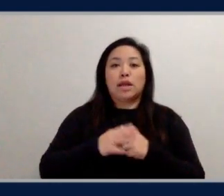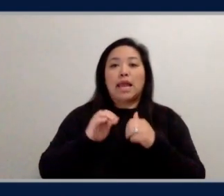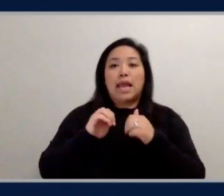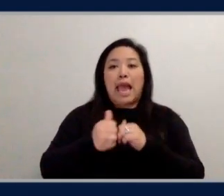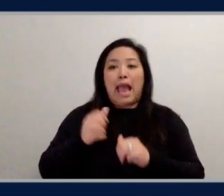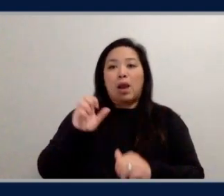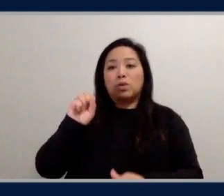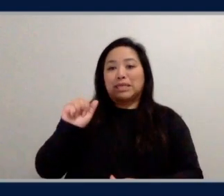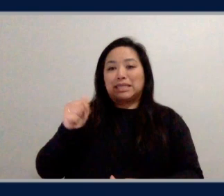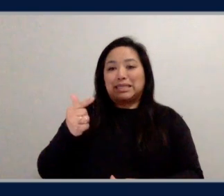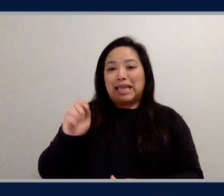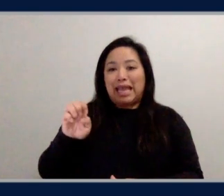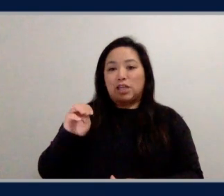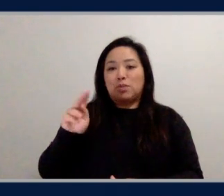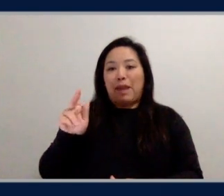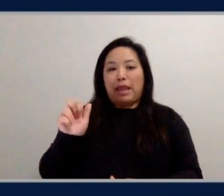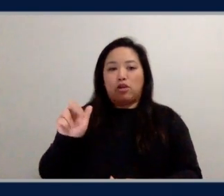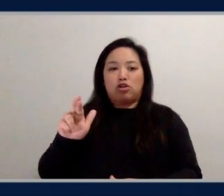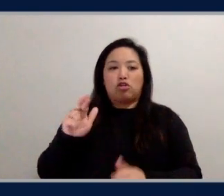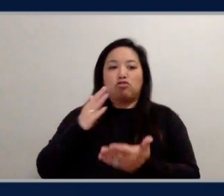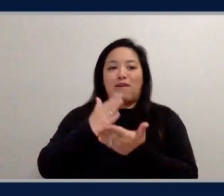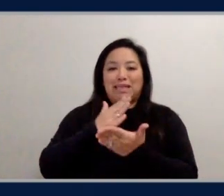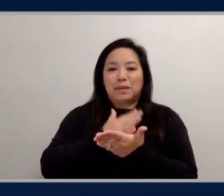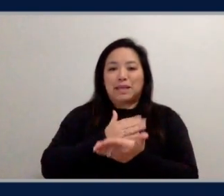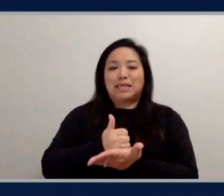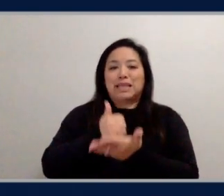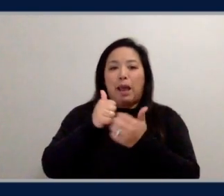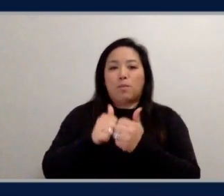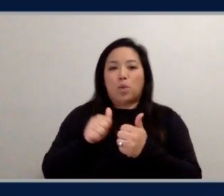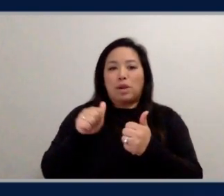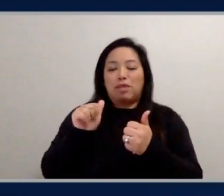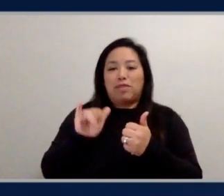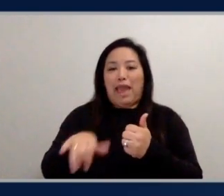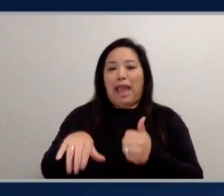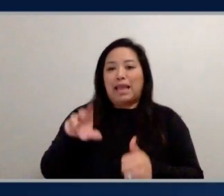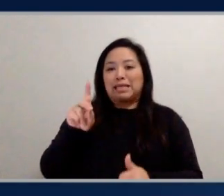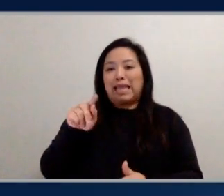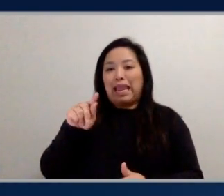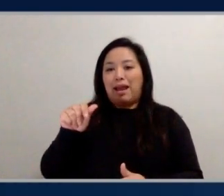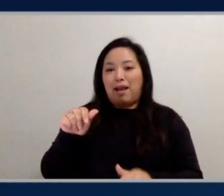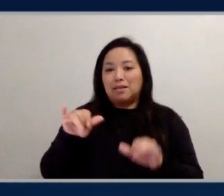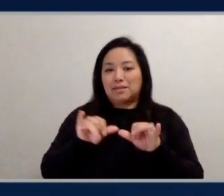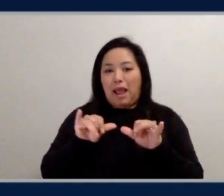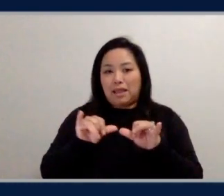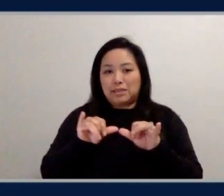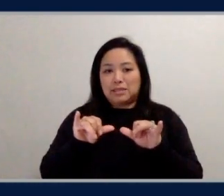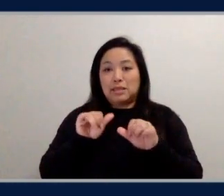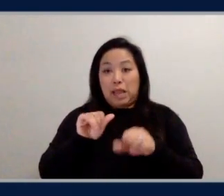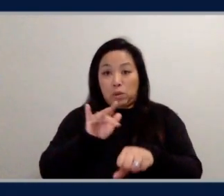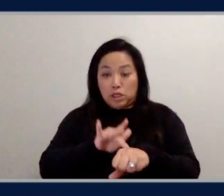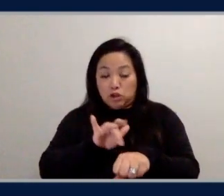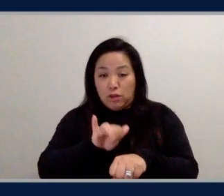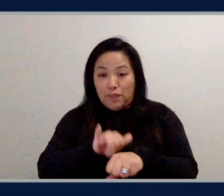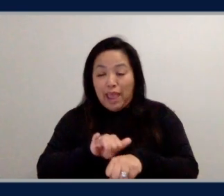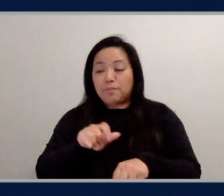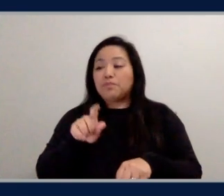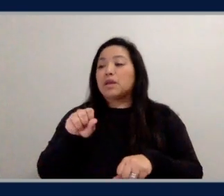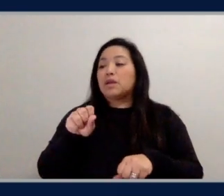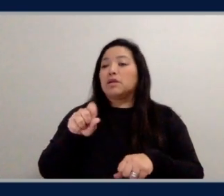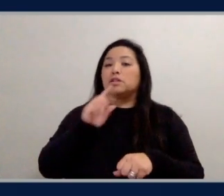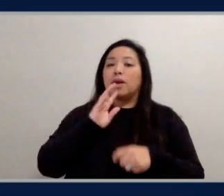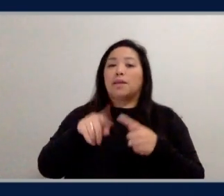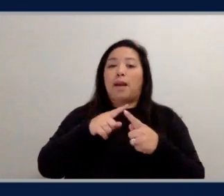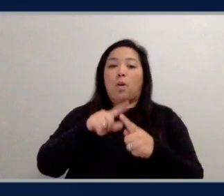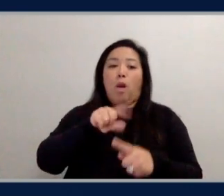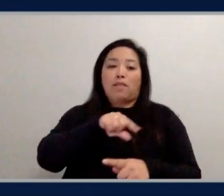SageMaker recipes help with managing the foundational models of my data science team, right? Can we touch on that? Yeah, and this comes from Instead Qualification. Thanks